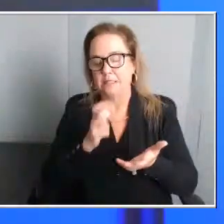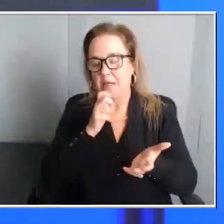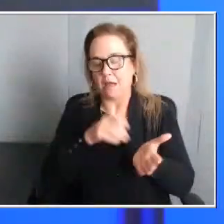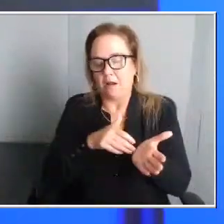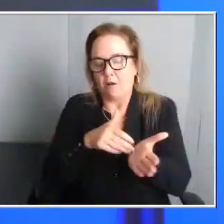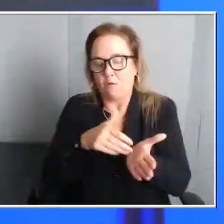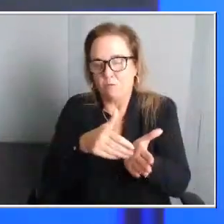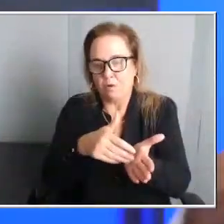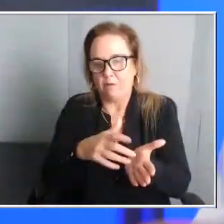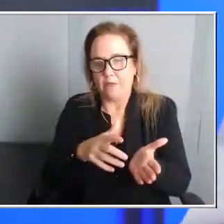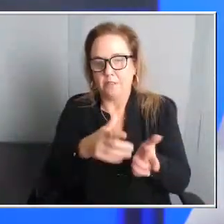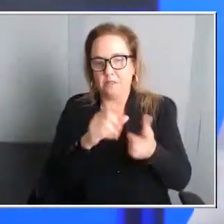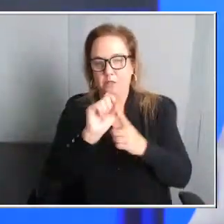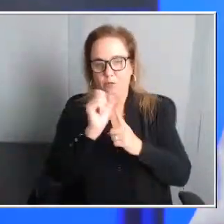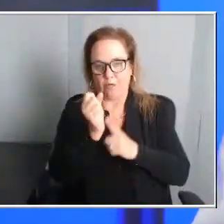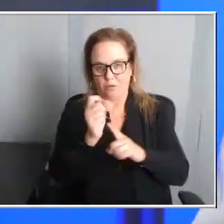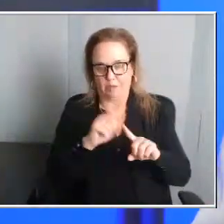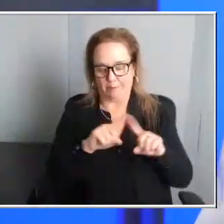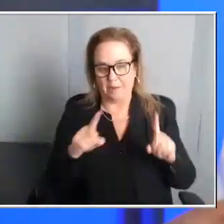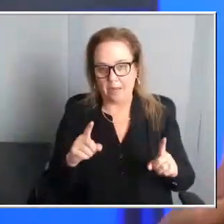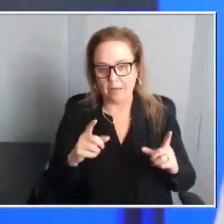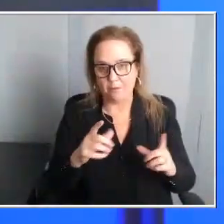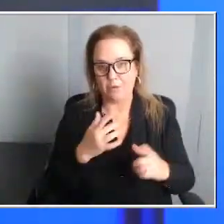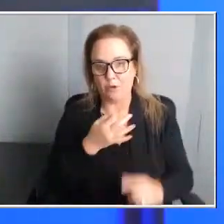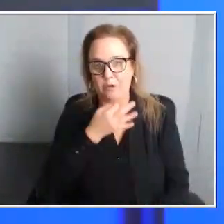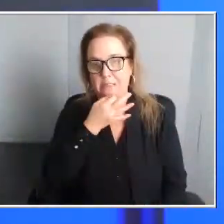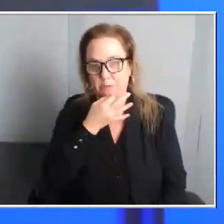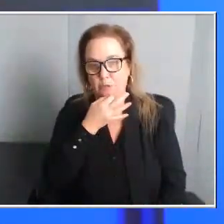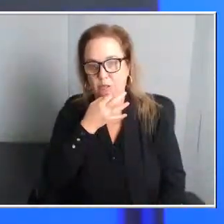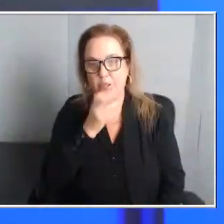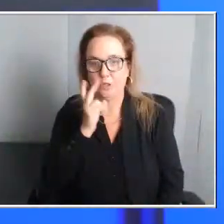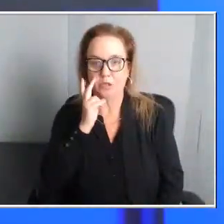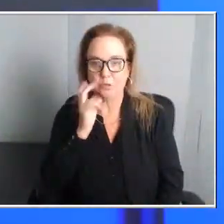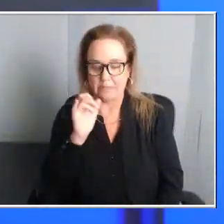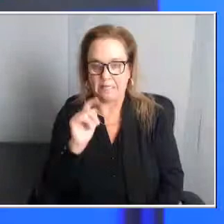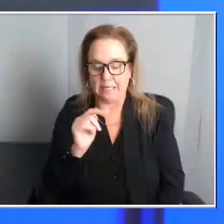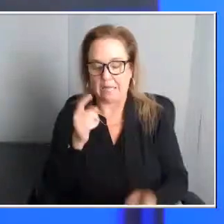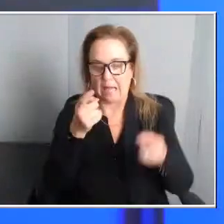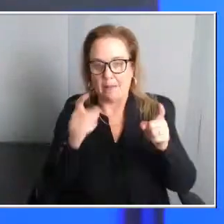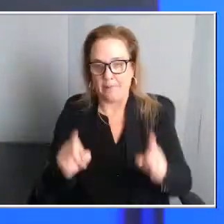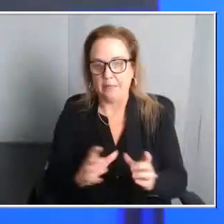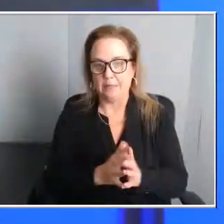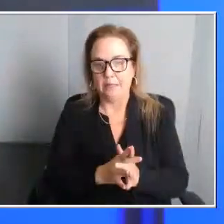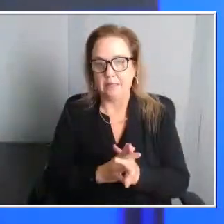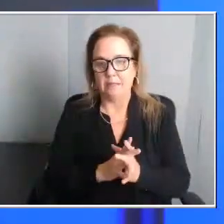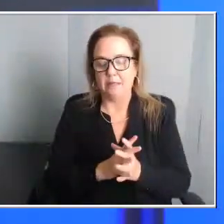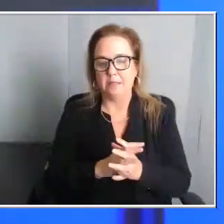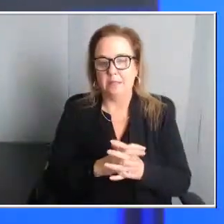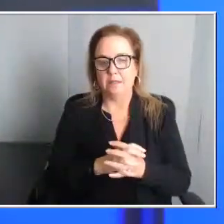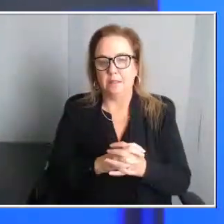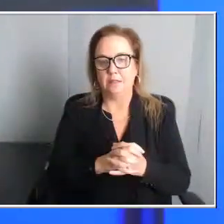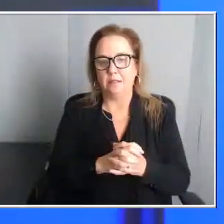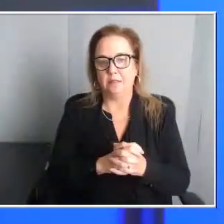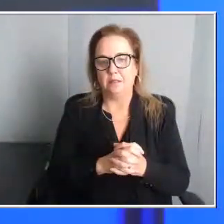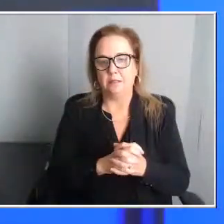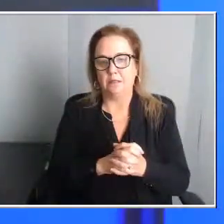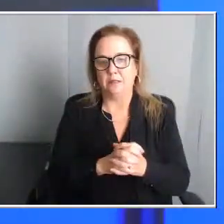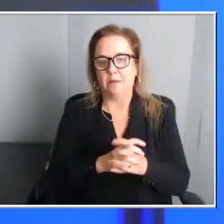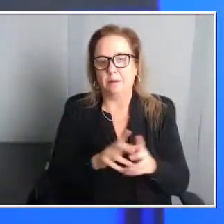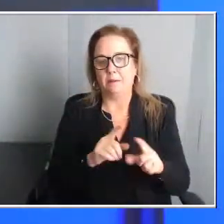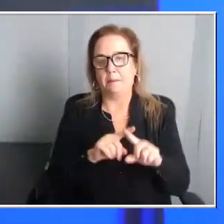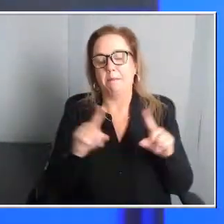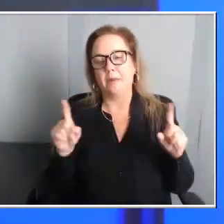but when you're an expert in it, you certainly see it happen. Mm-hmm. But I think